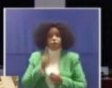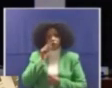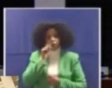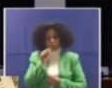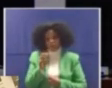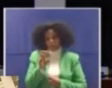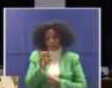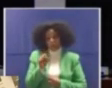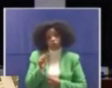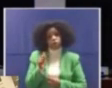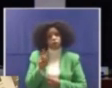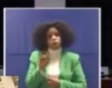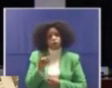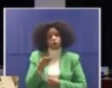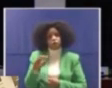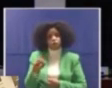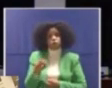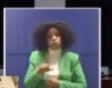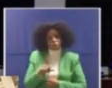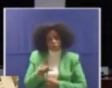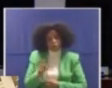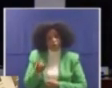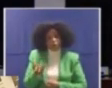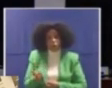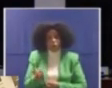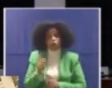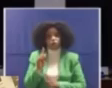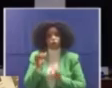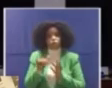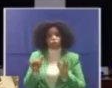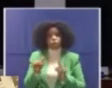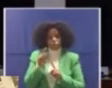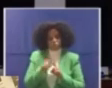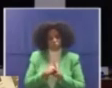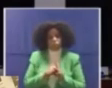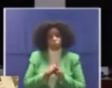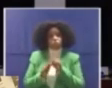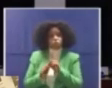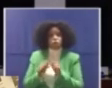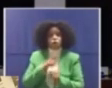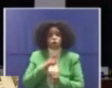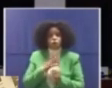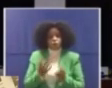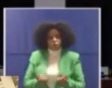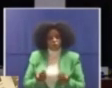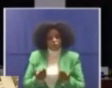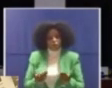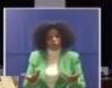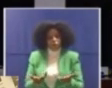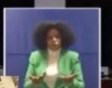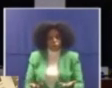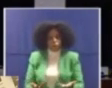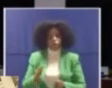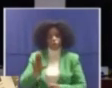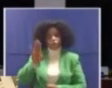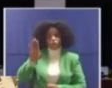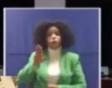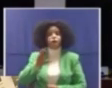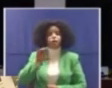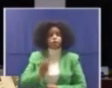a distinguished South African who serves as special representative of the United Nations mission in South Sudan,